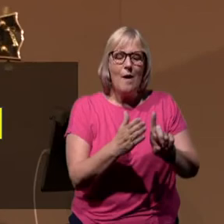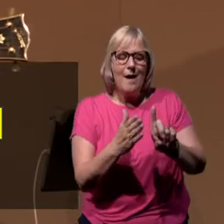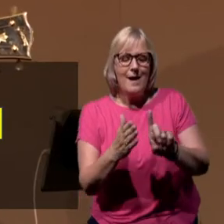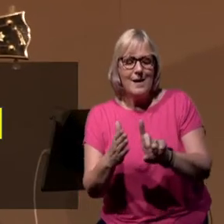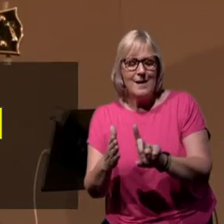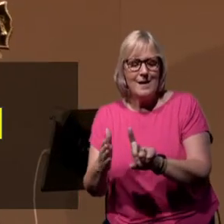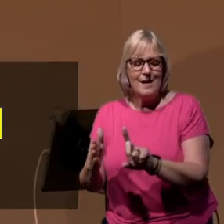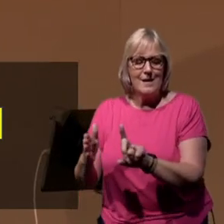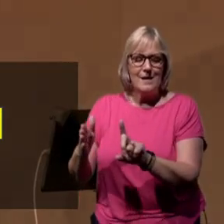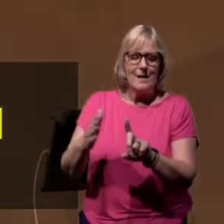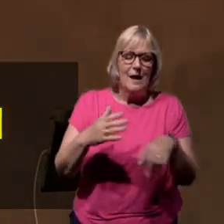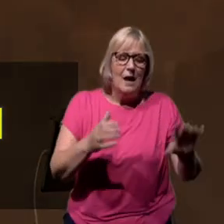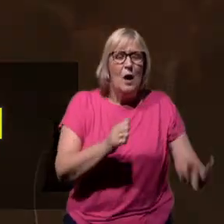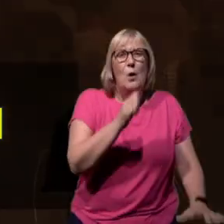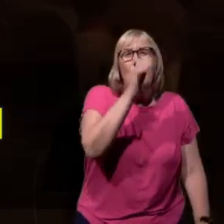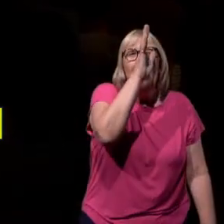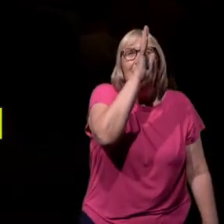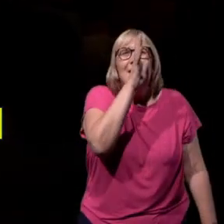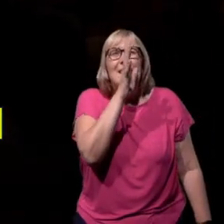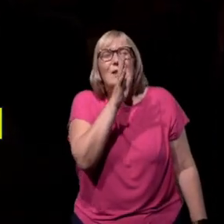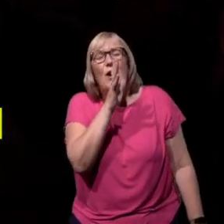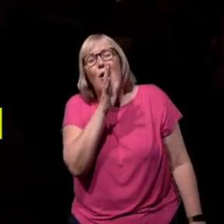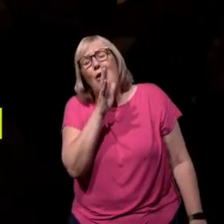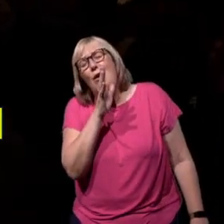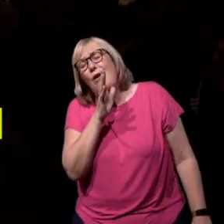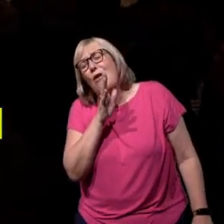my way when